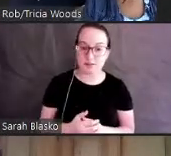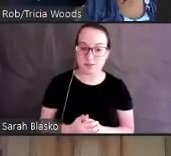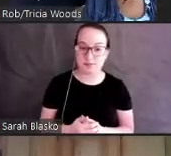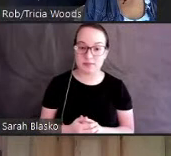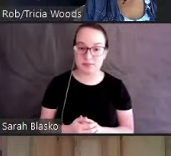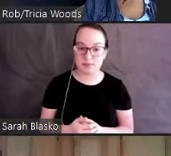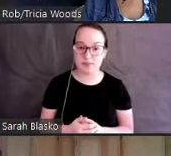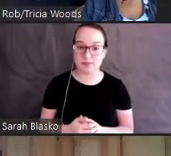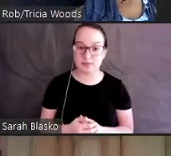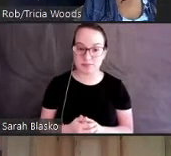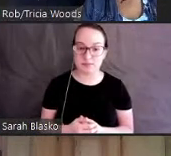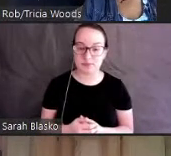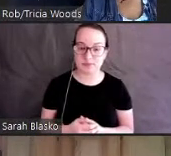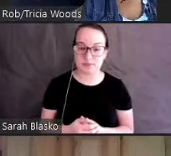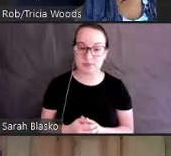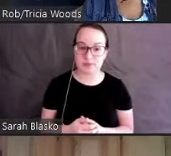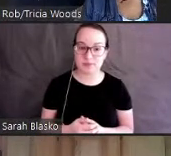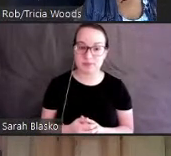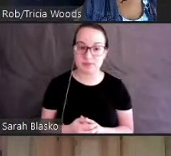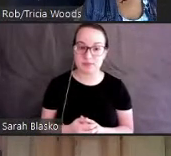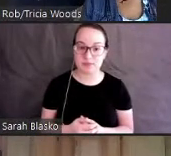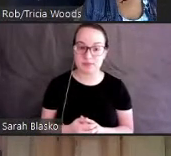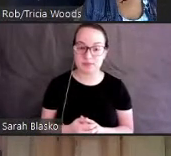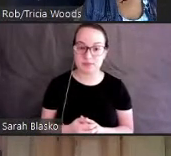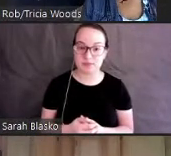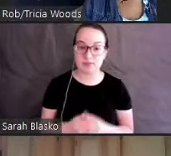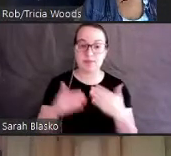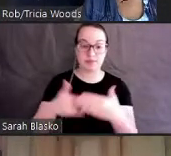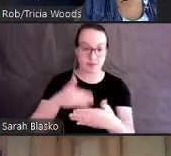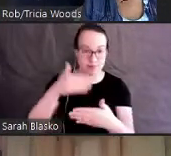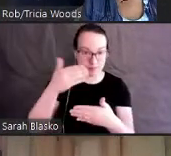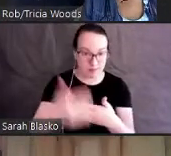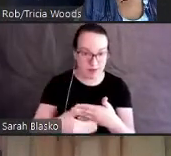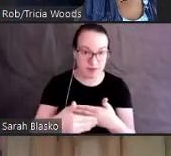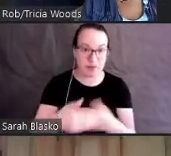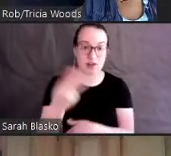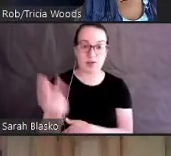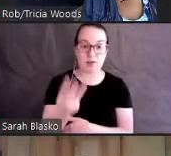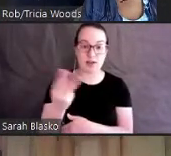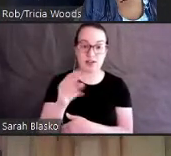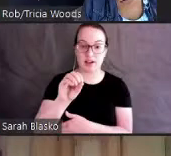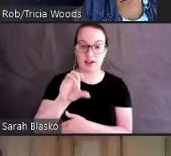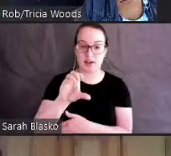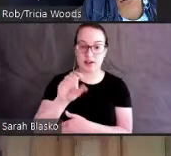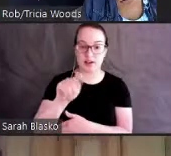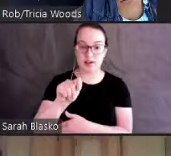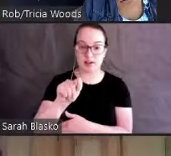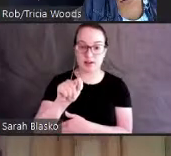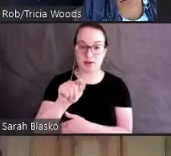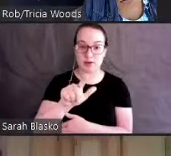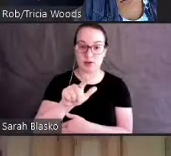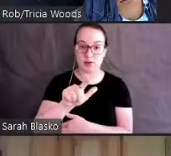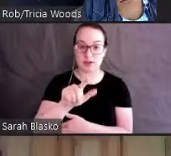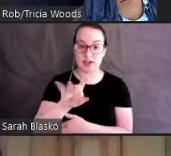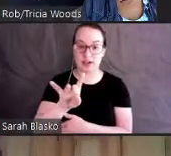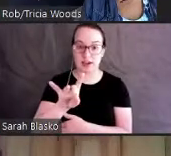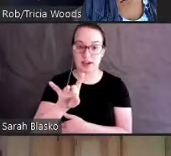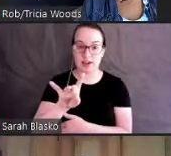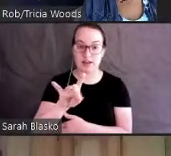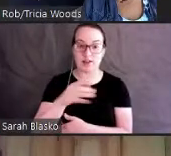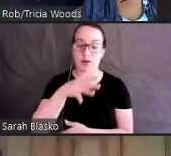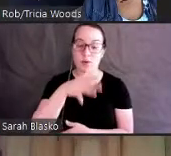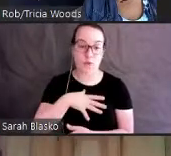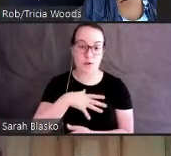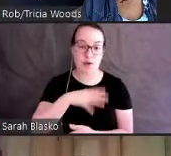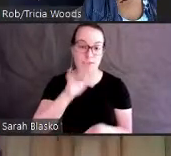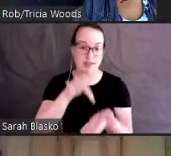or treat this year. After that, on Wednesday, October 28th, we have our Women's Midweek, and that'll be